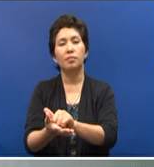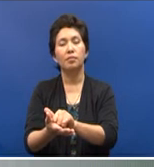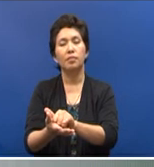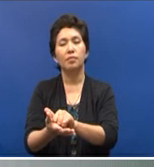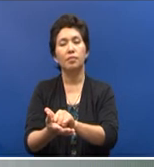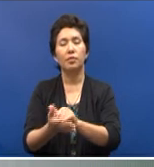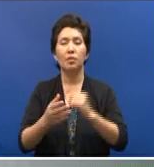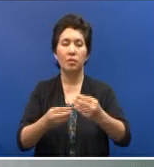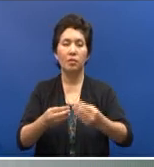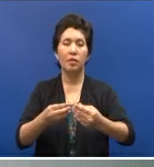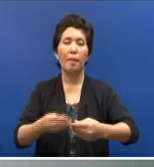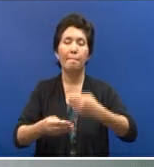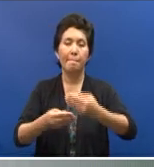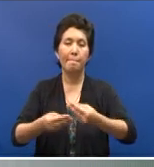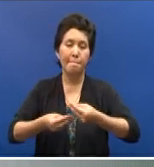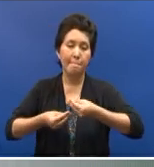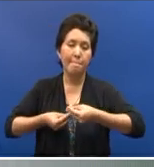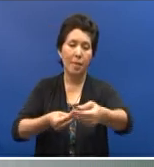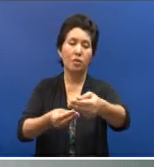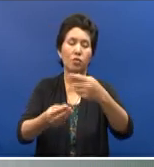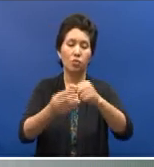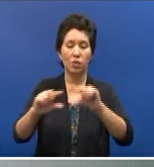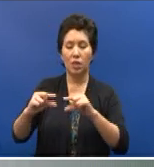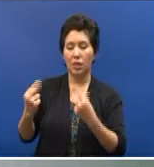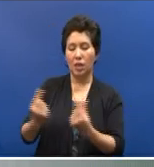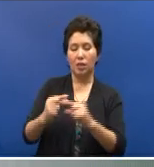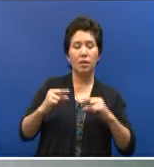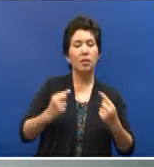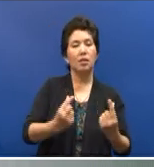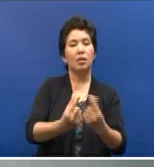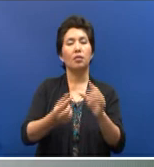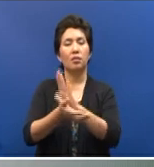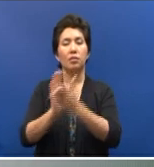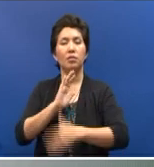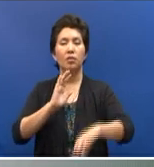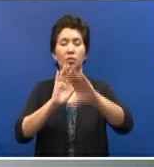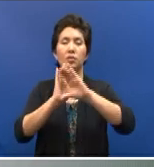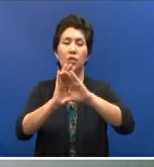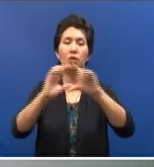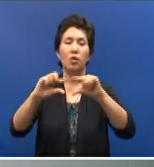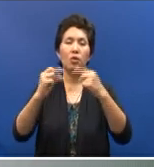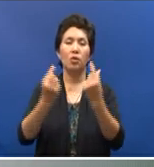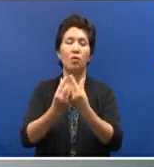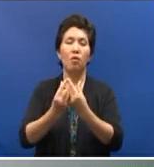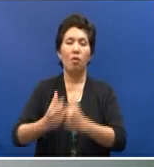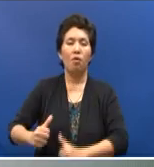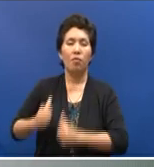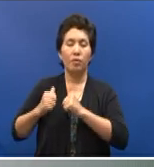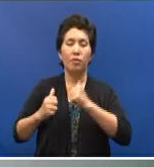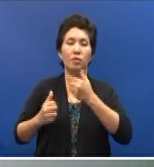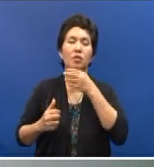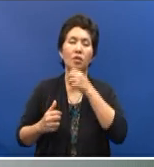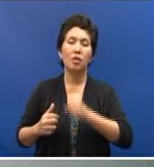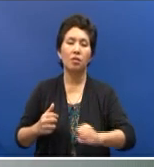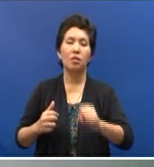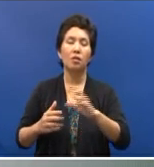the age set pass through successive categories. Okay, for example, the groups of warriors, elders,